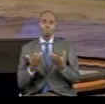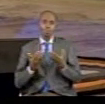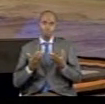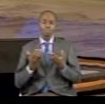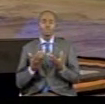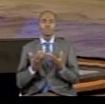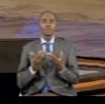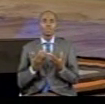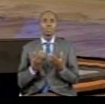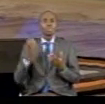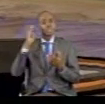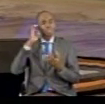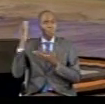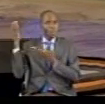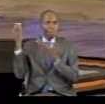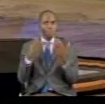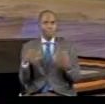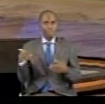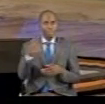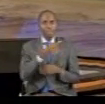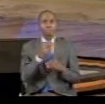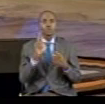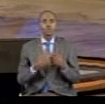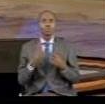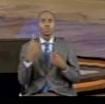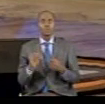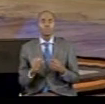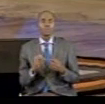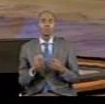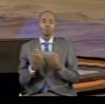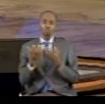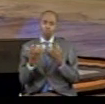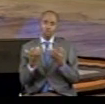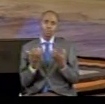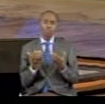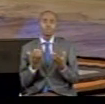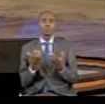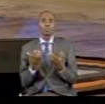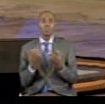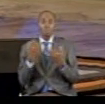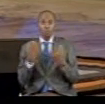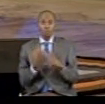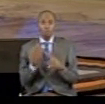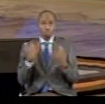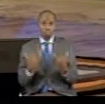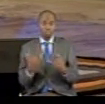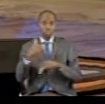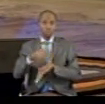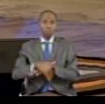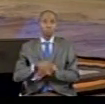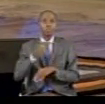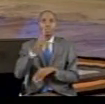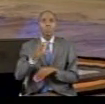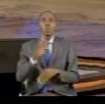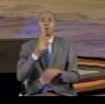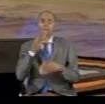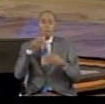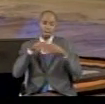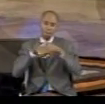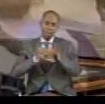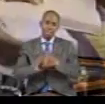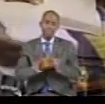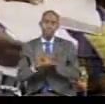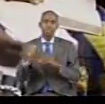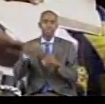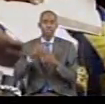them unto their desired haven. From tonight, you are entering your